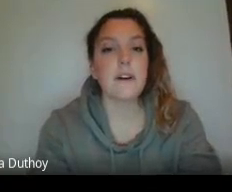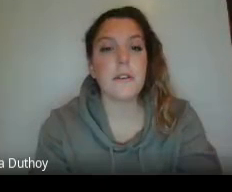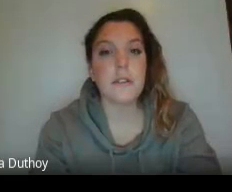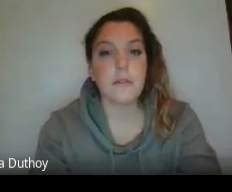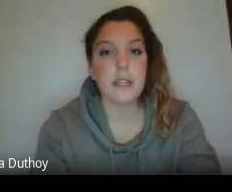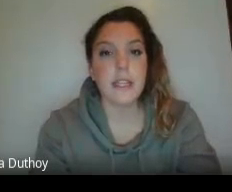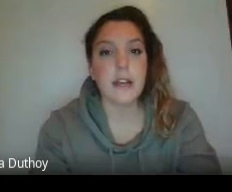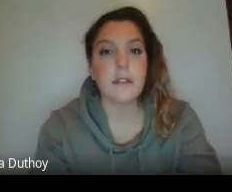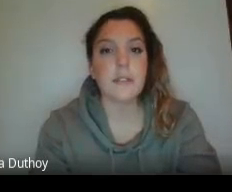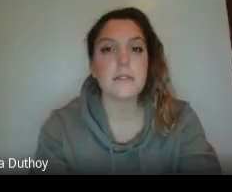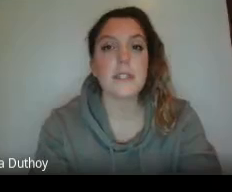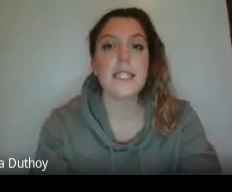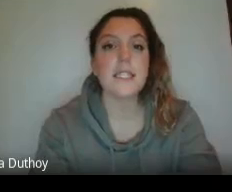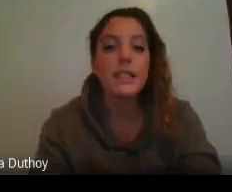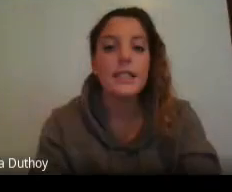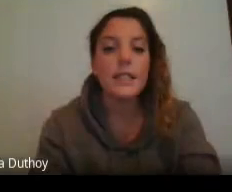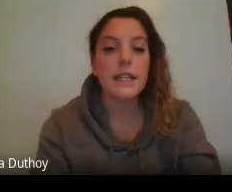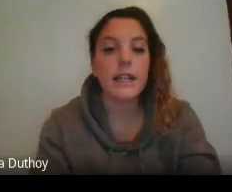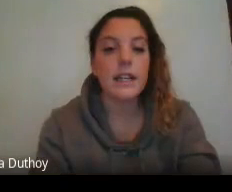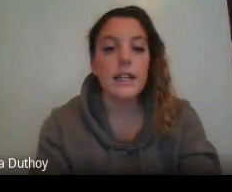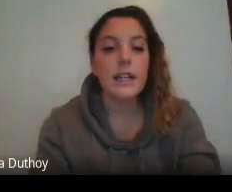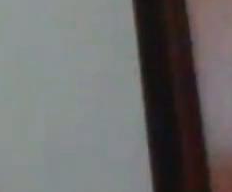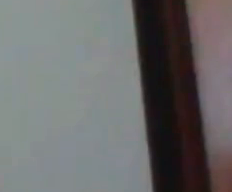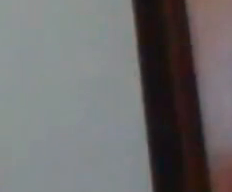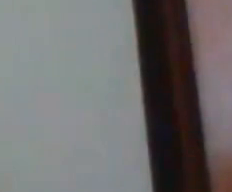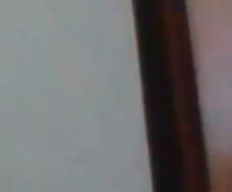to have all 3 of those little sentences in there.